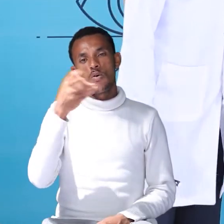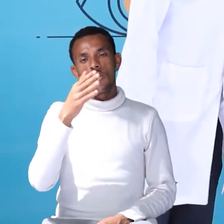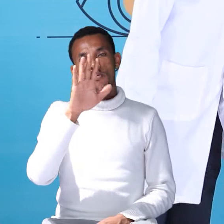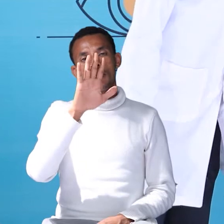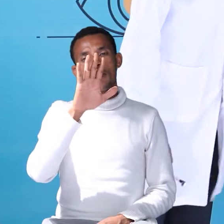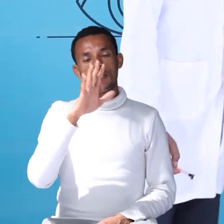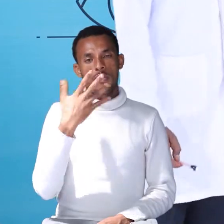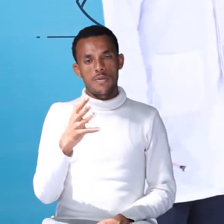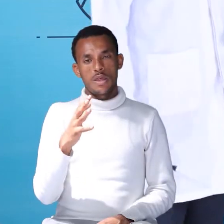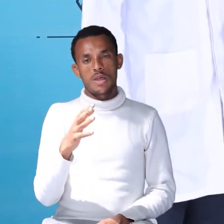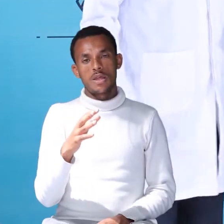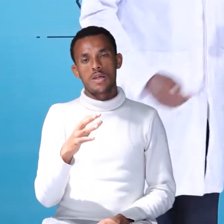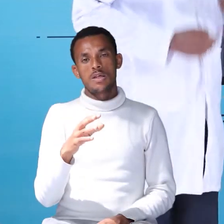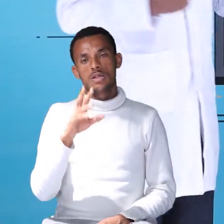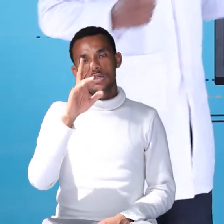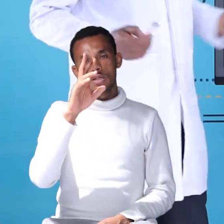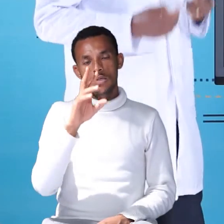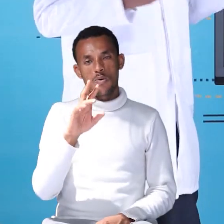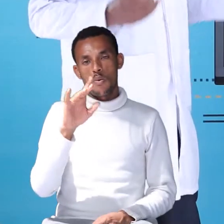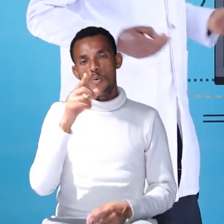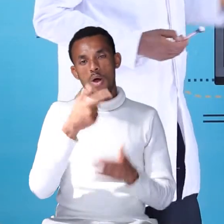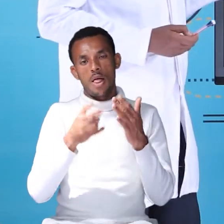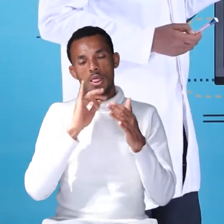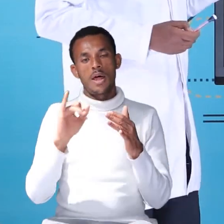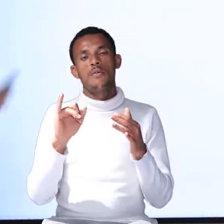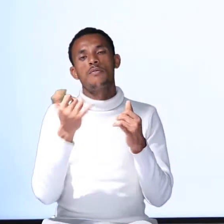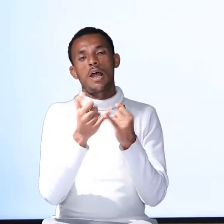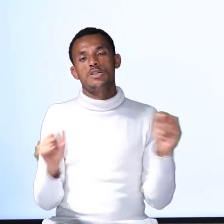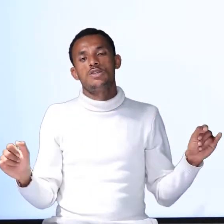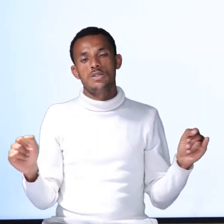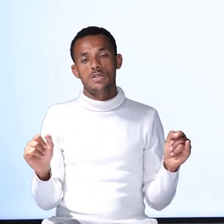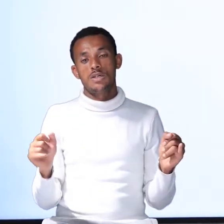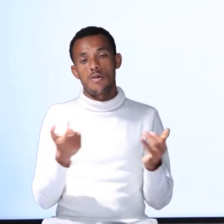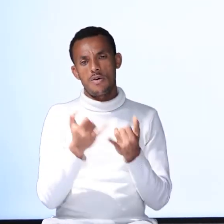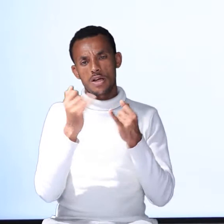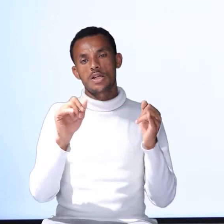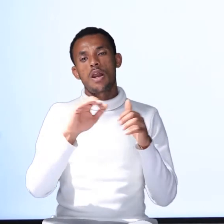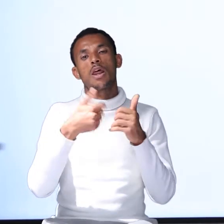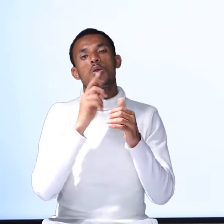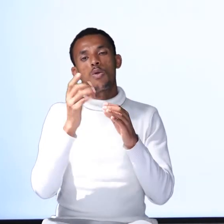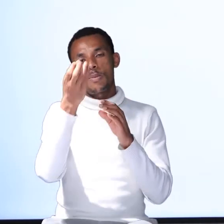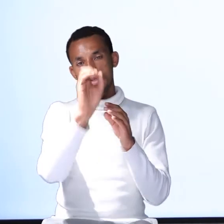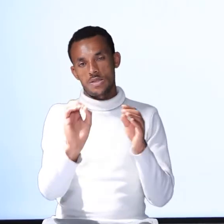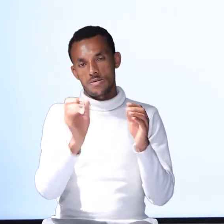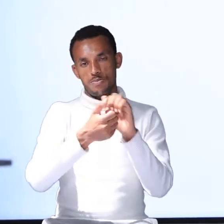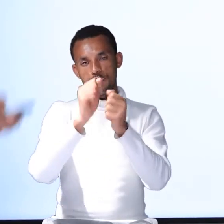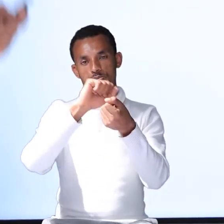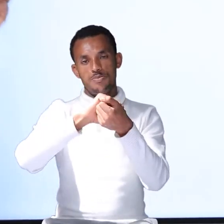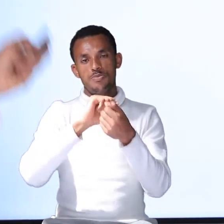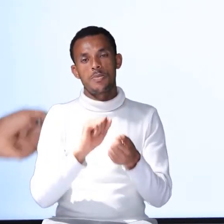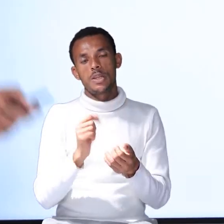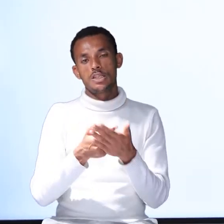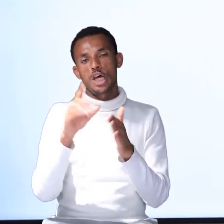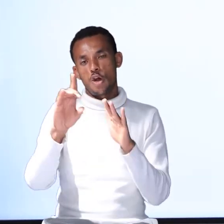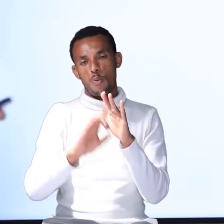50, 17 over 200. What are the fractional? For these are fractions. When I express it in terms of percentage,